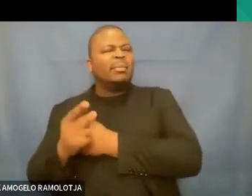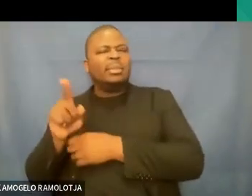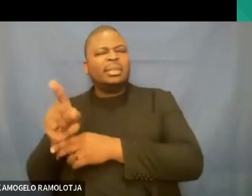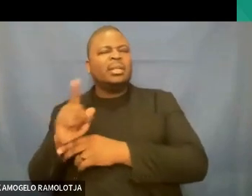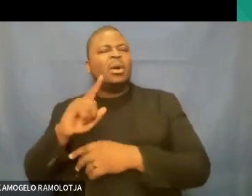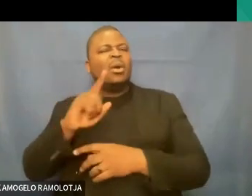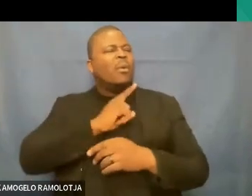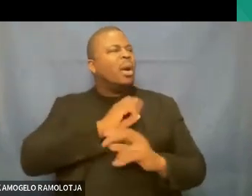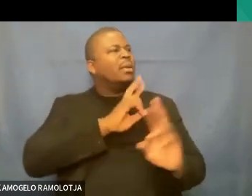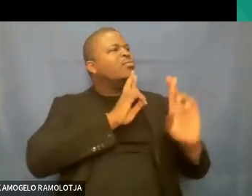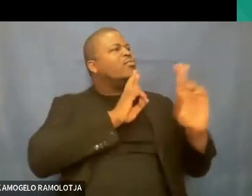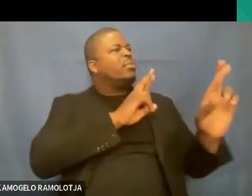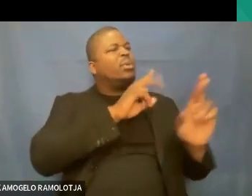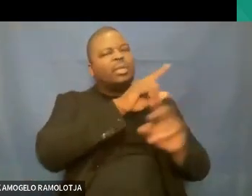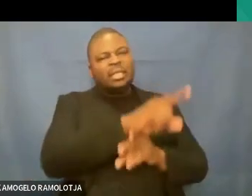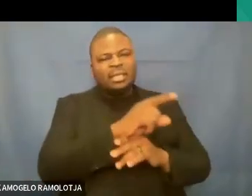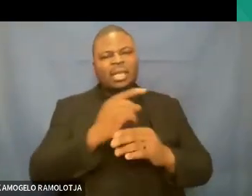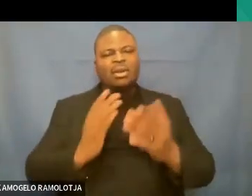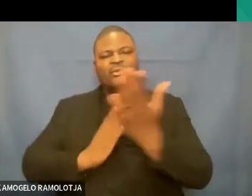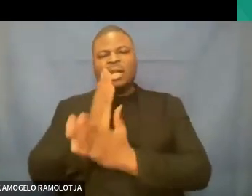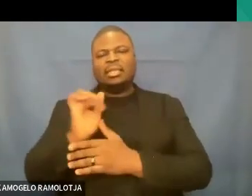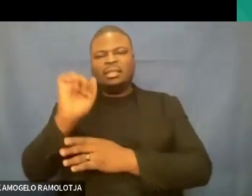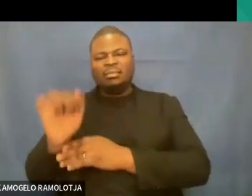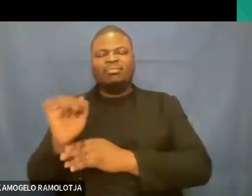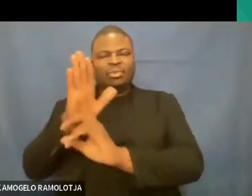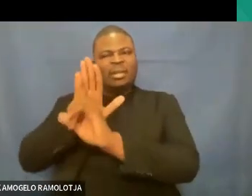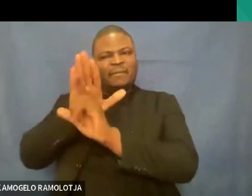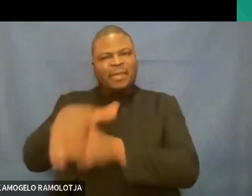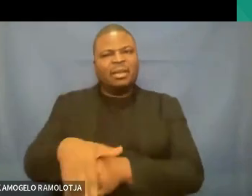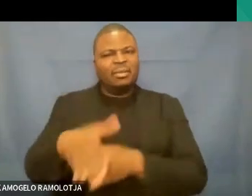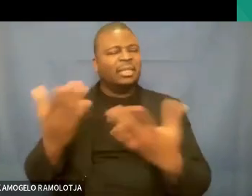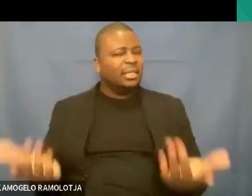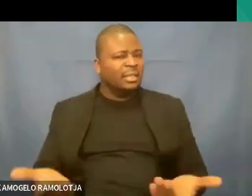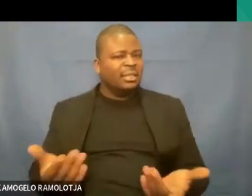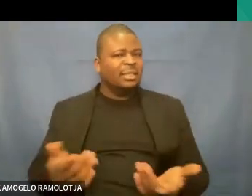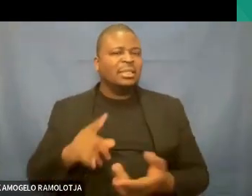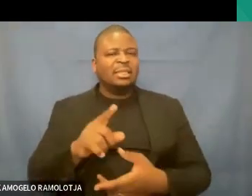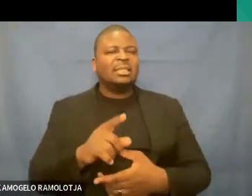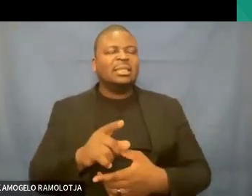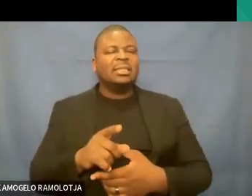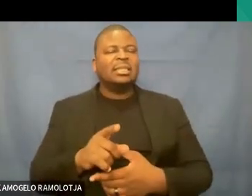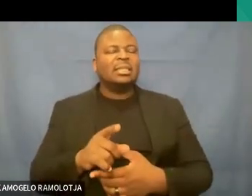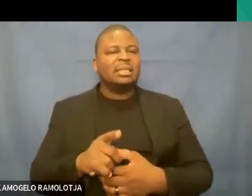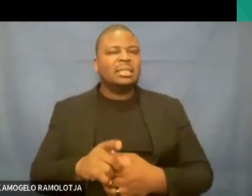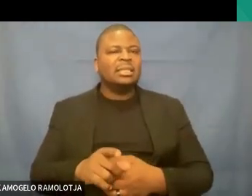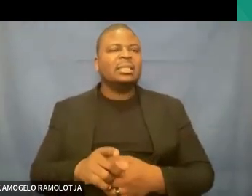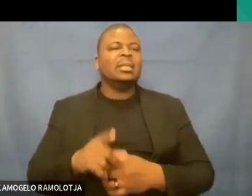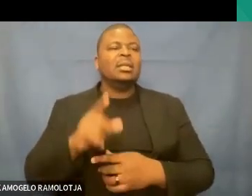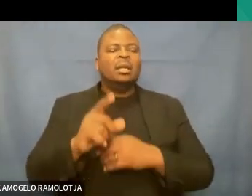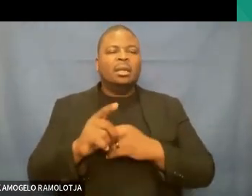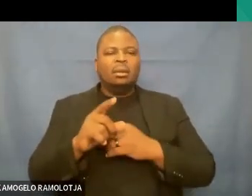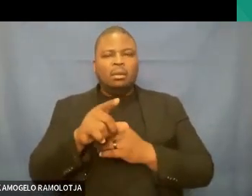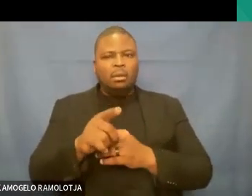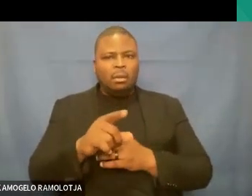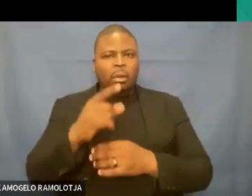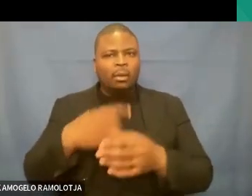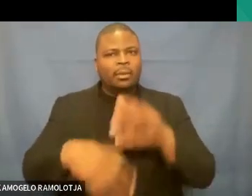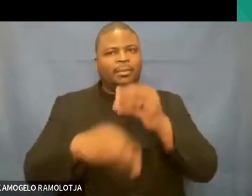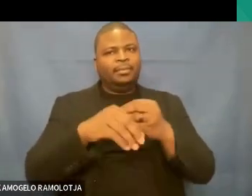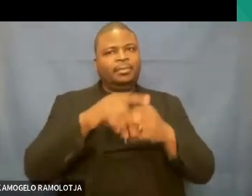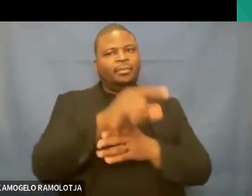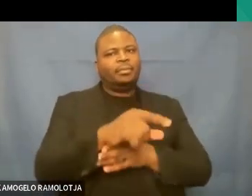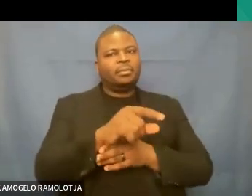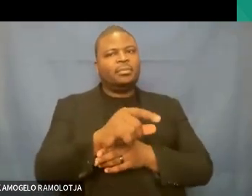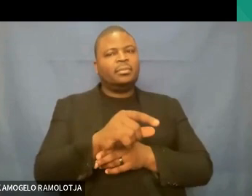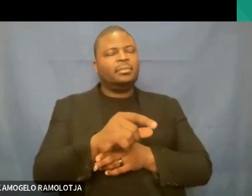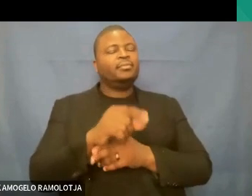that their rights have been violated? And think about the same thing regarding the adolescents and young people specifically with the previous